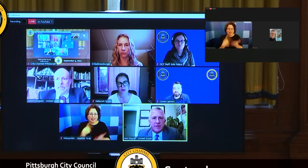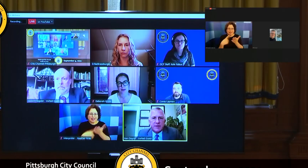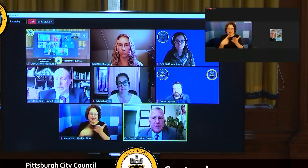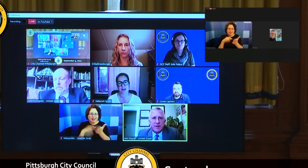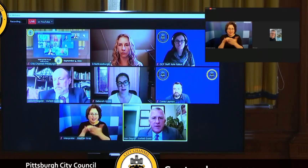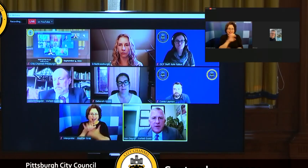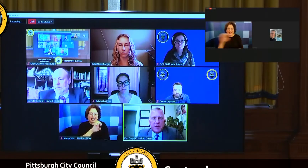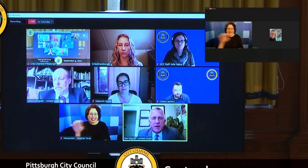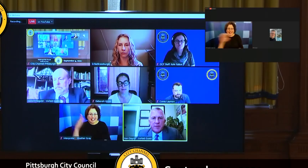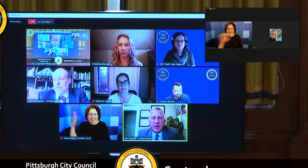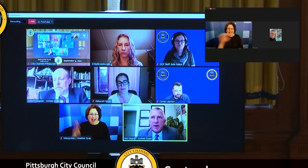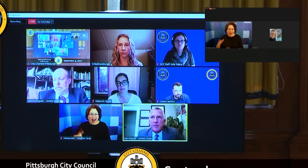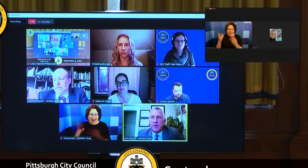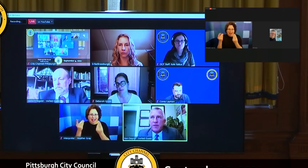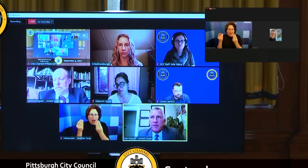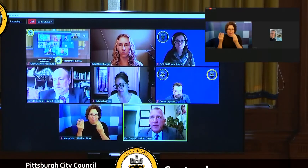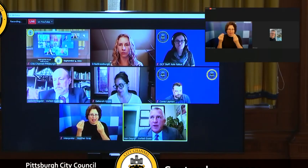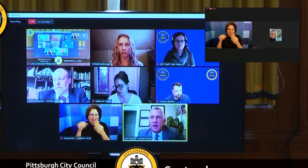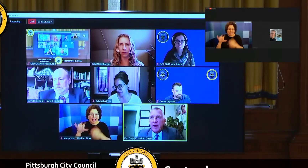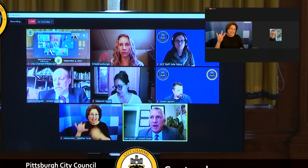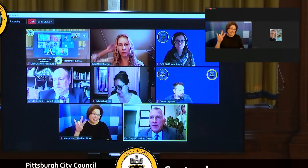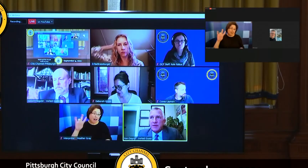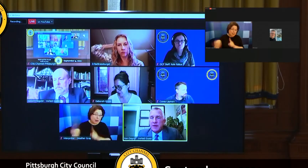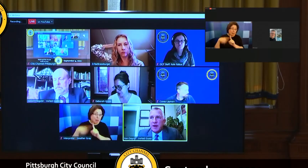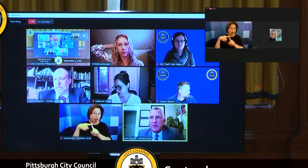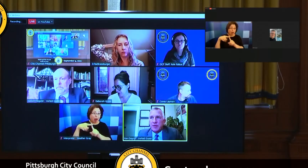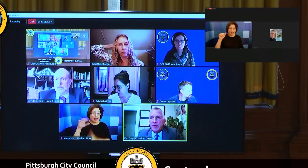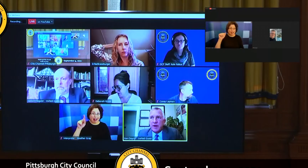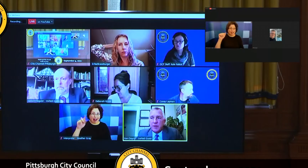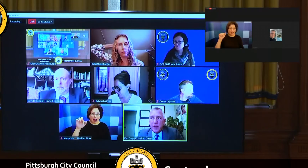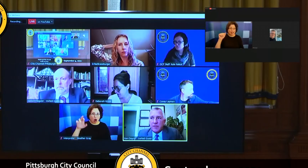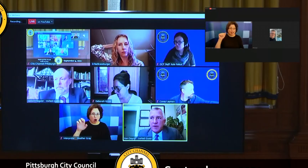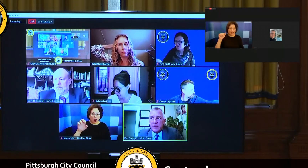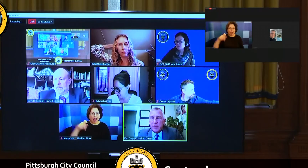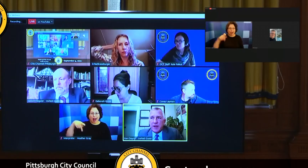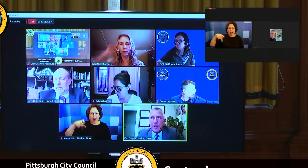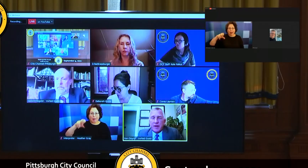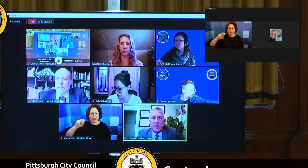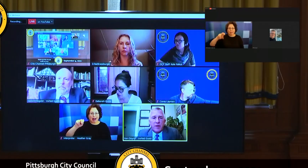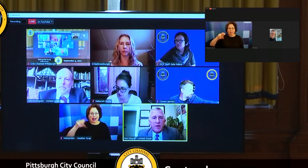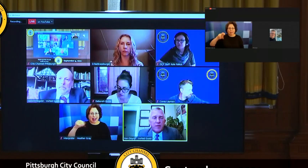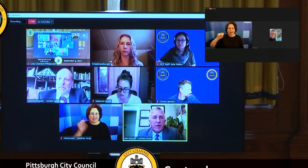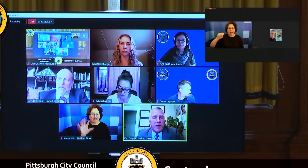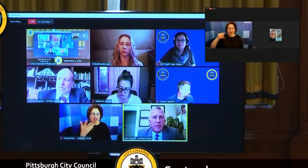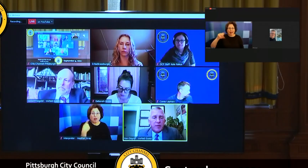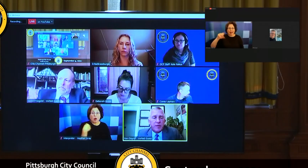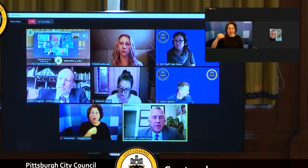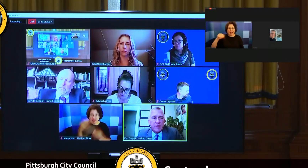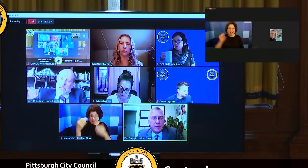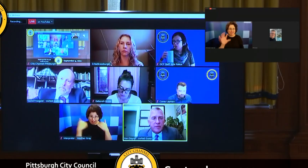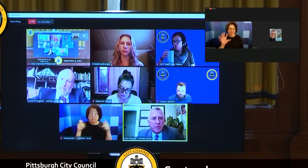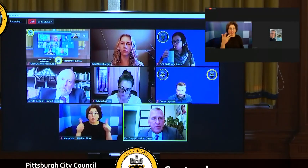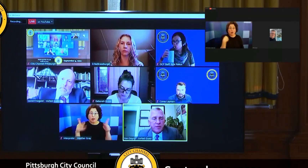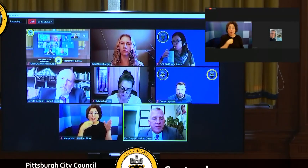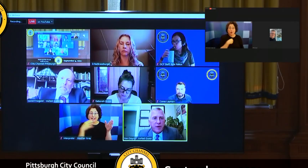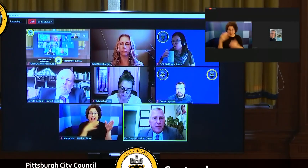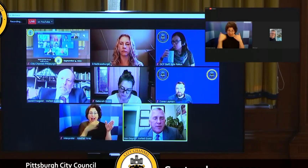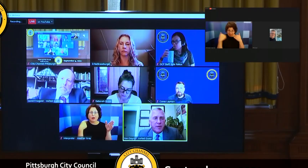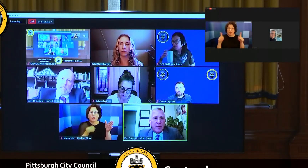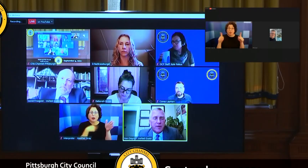campus at Penn and Fifth that has an opportunity, and we have done some planning around that, both to improve